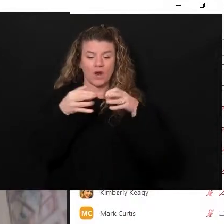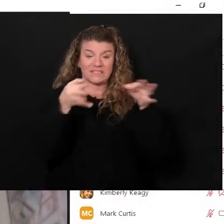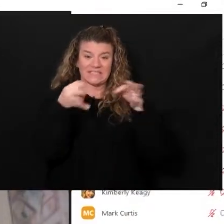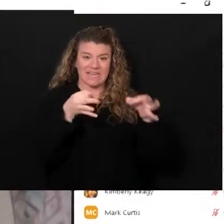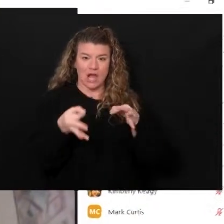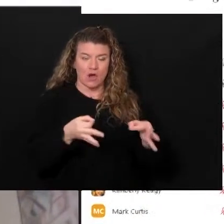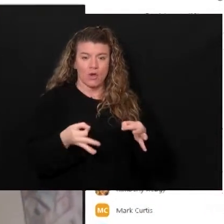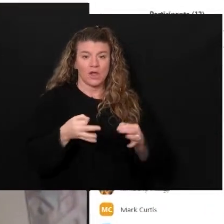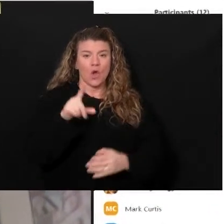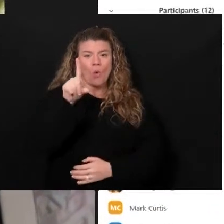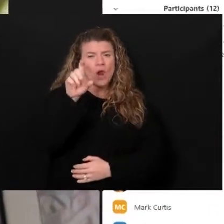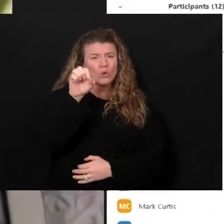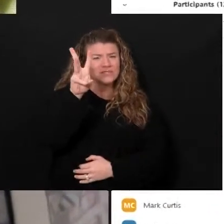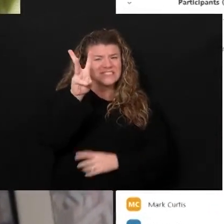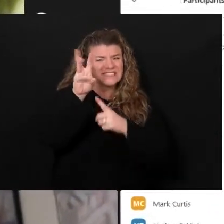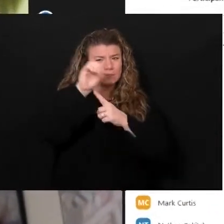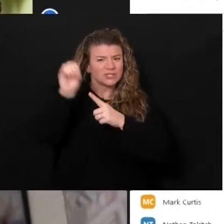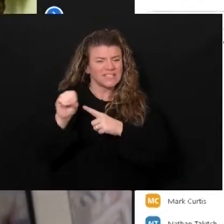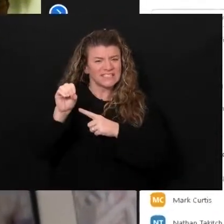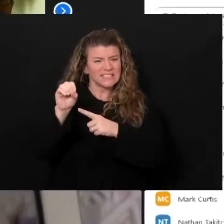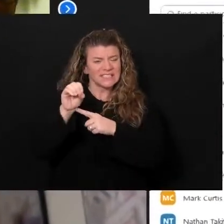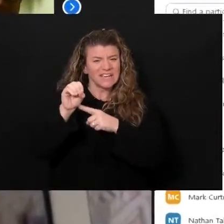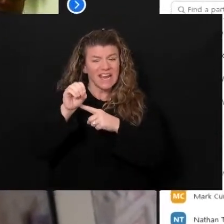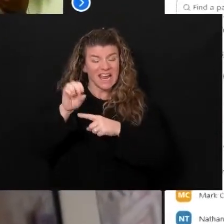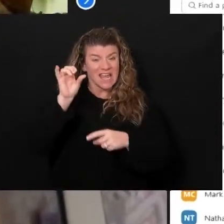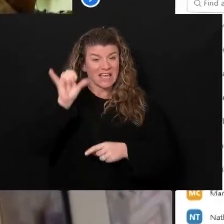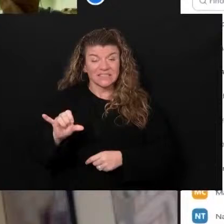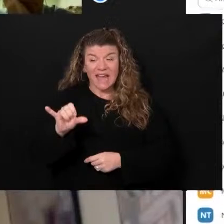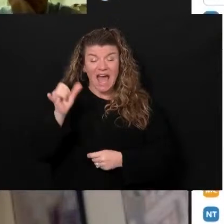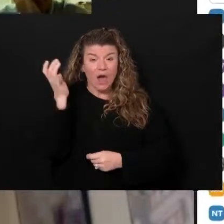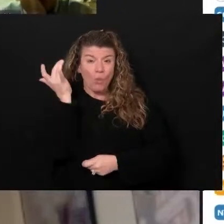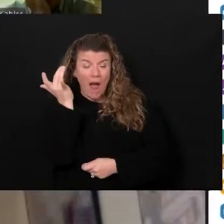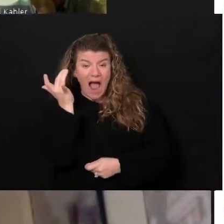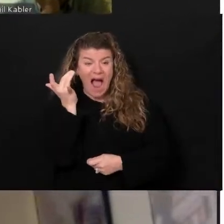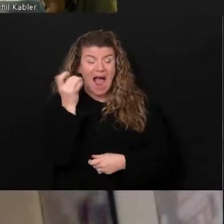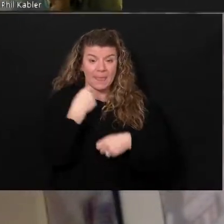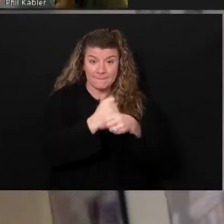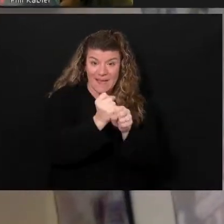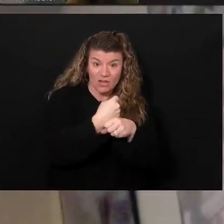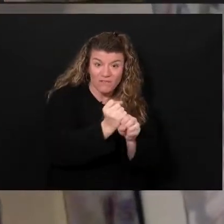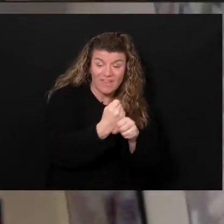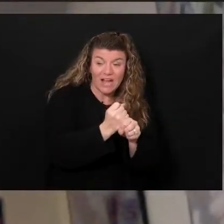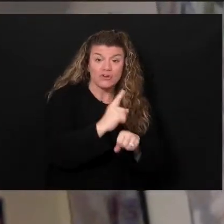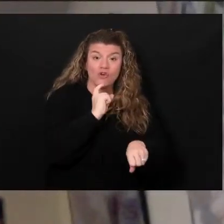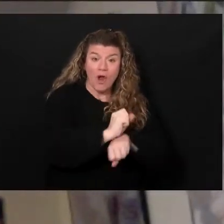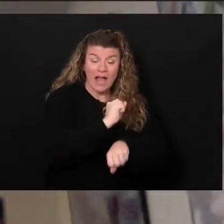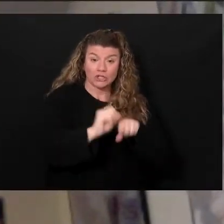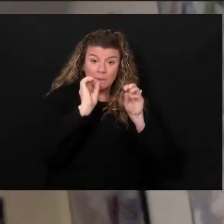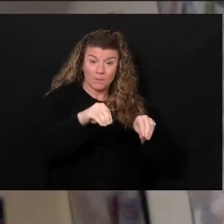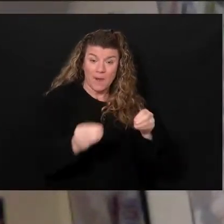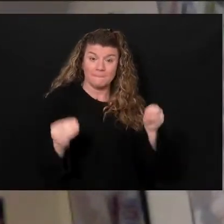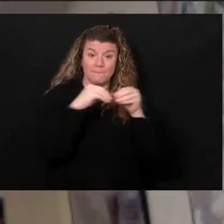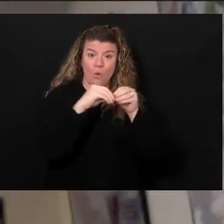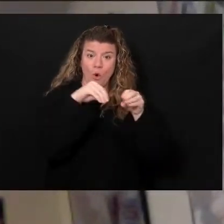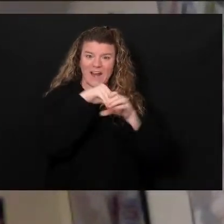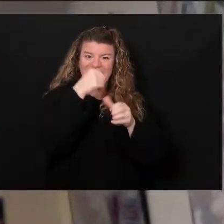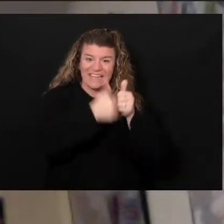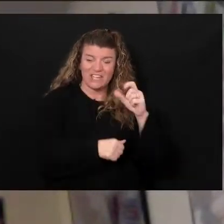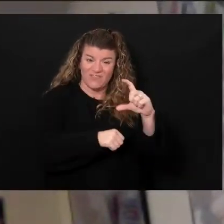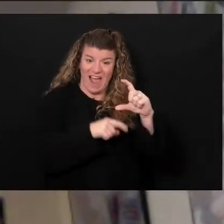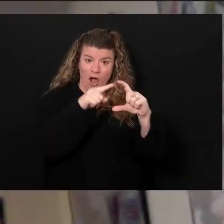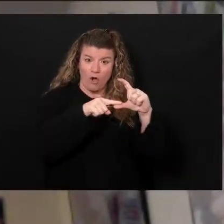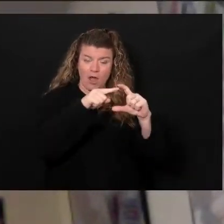the 106% thing. Is that due to the manufacturers are actually putting more in the vial than is